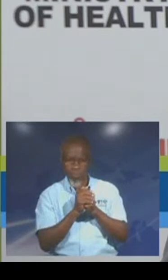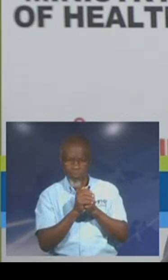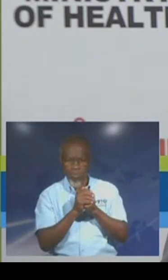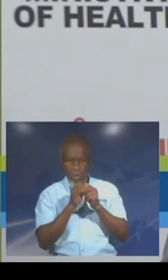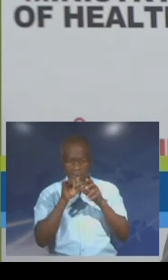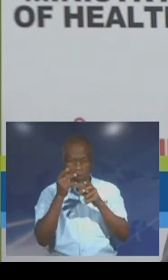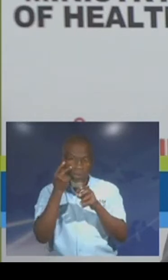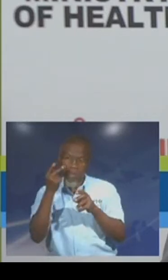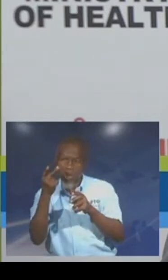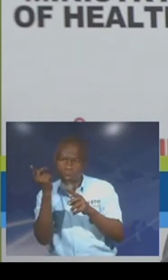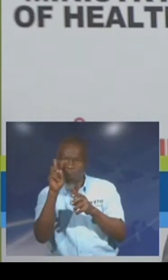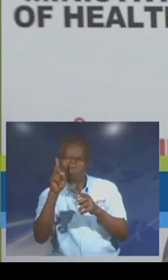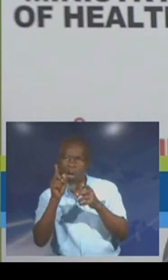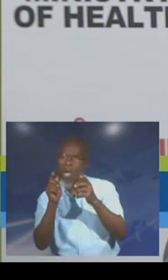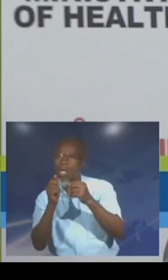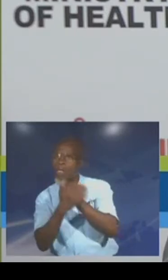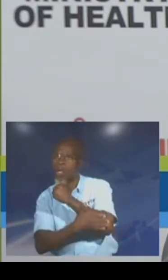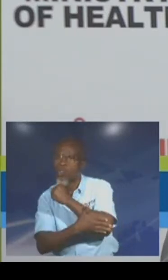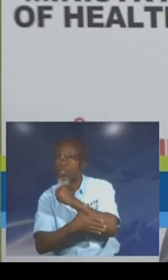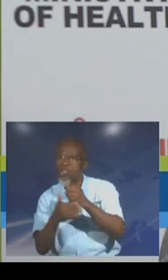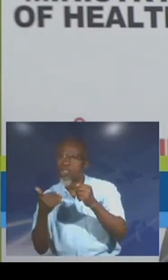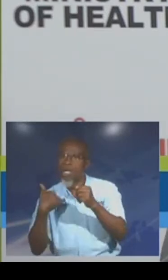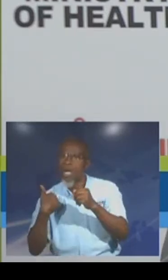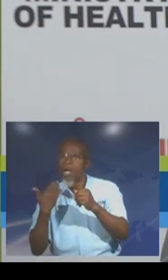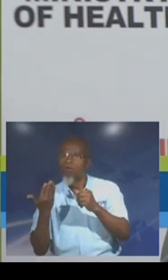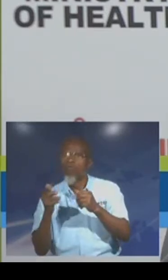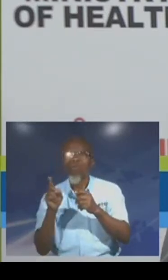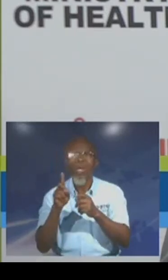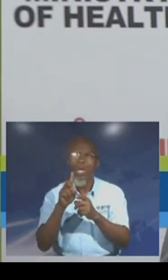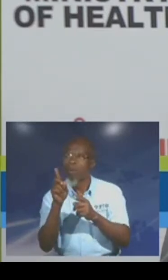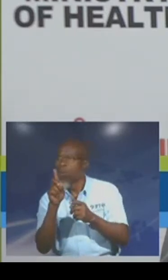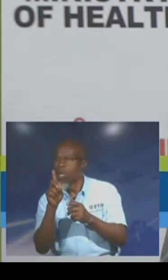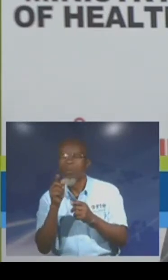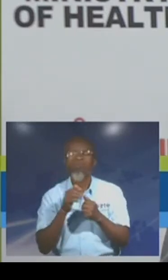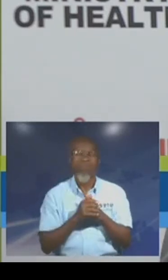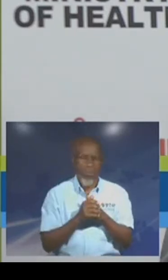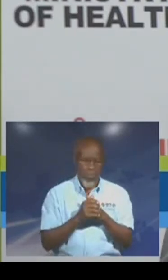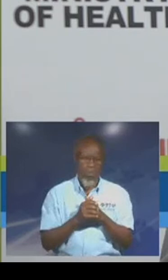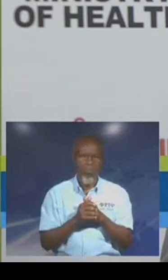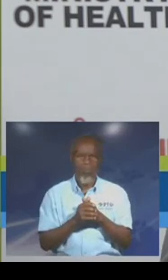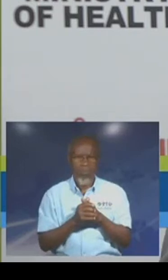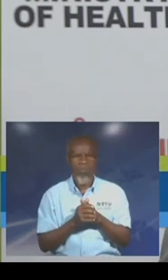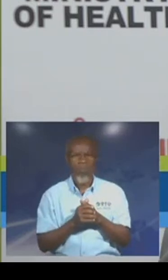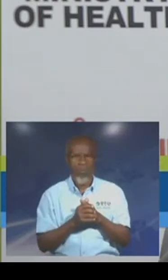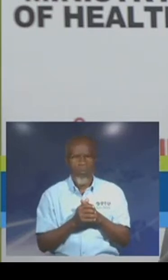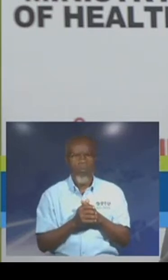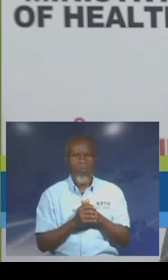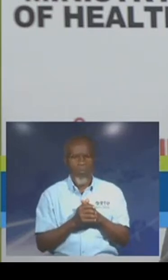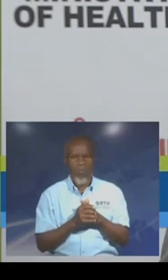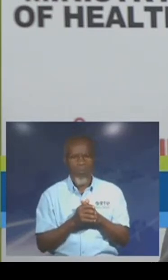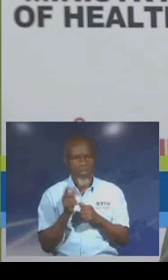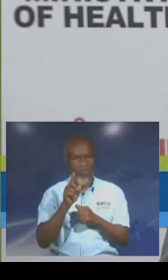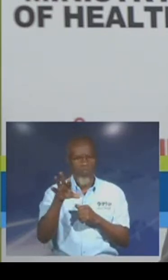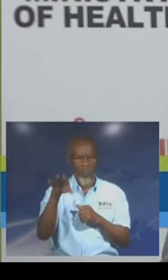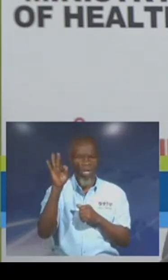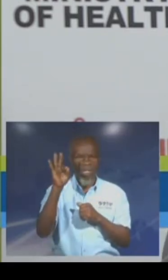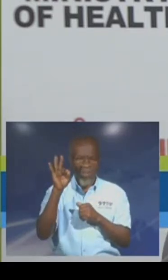are continuously updated as to where monkeypox has been discovered.